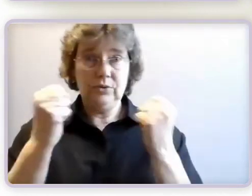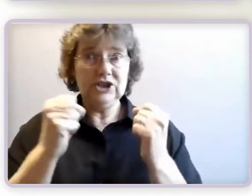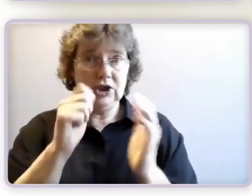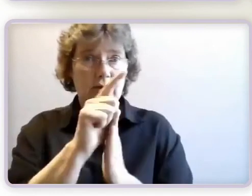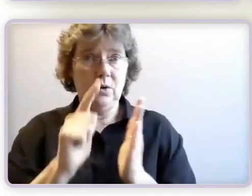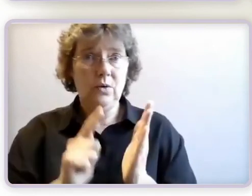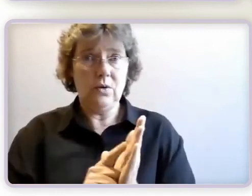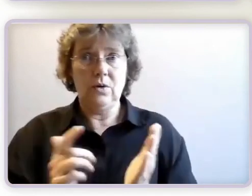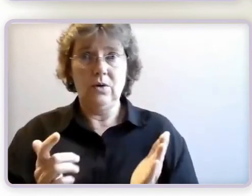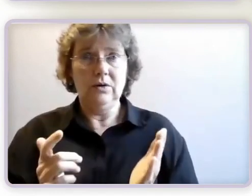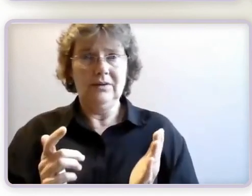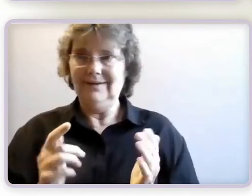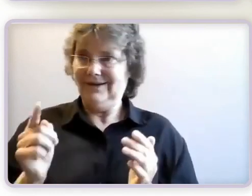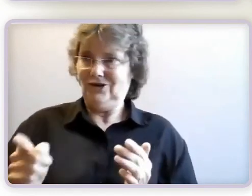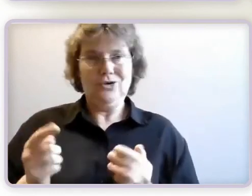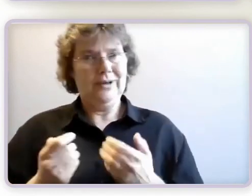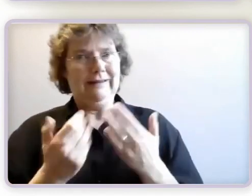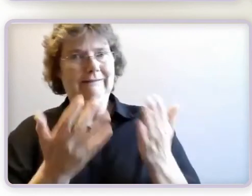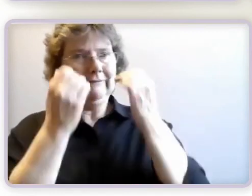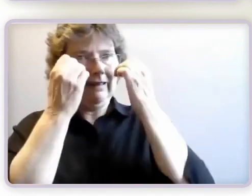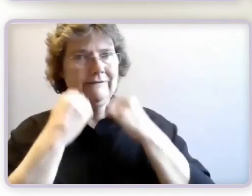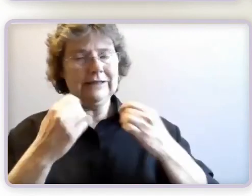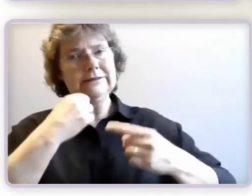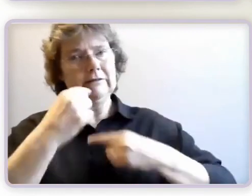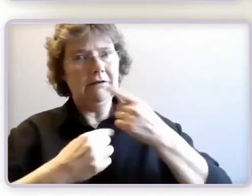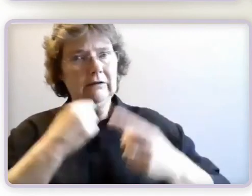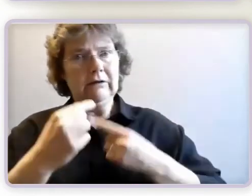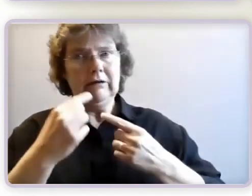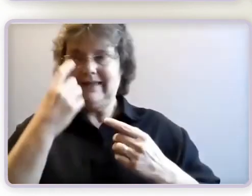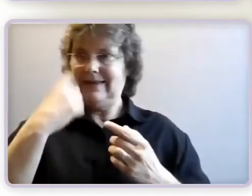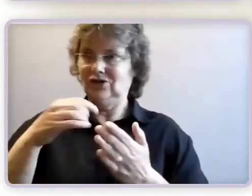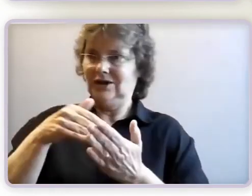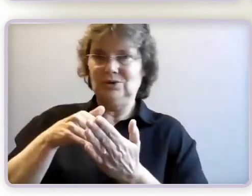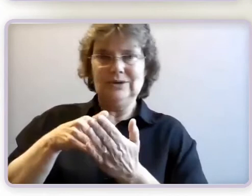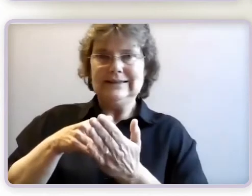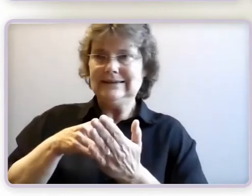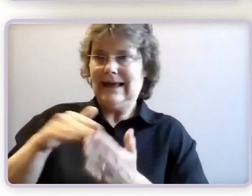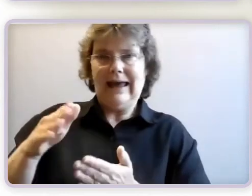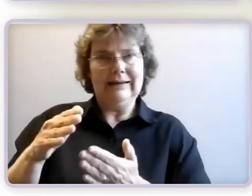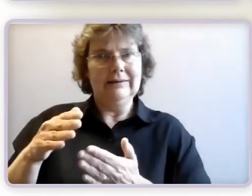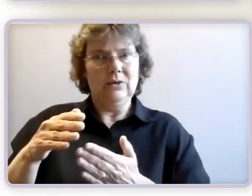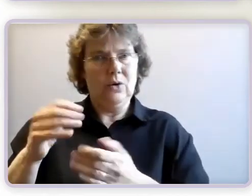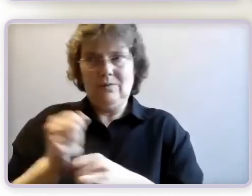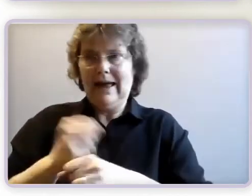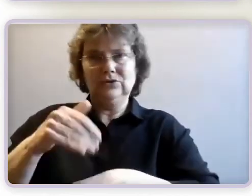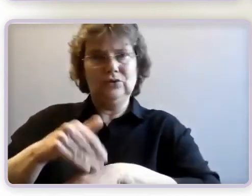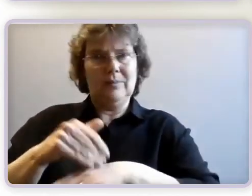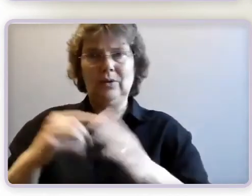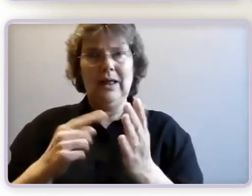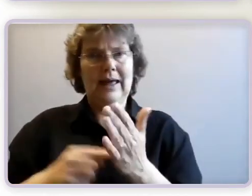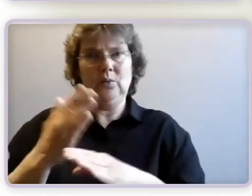you've given evidence. Another common worry might be